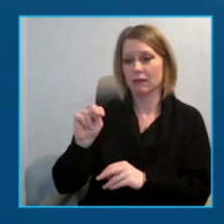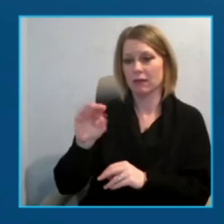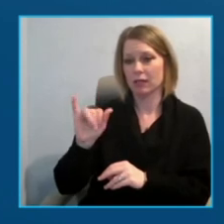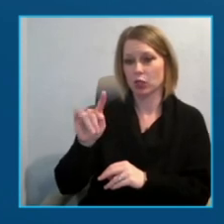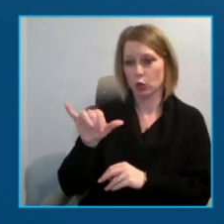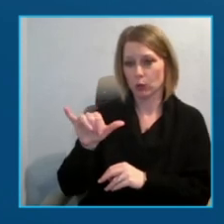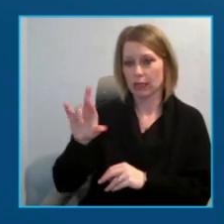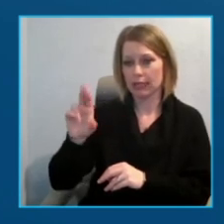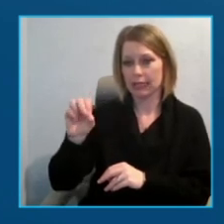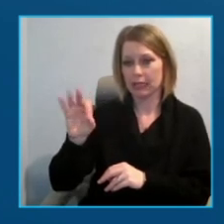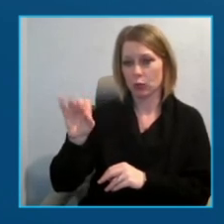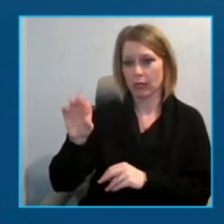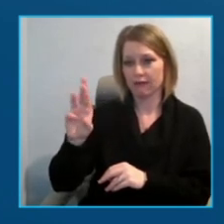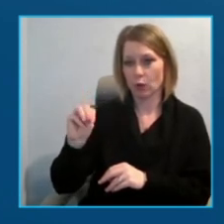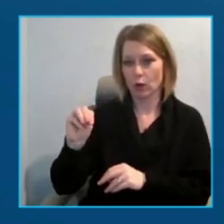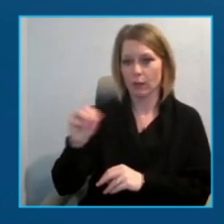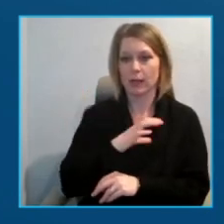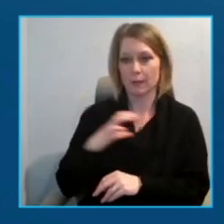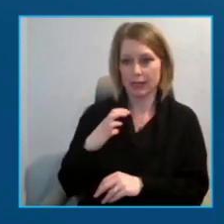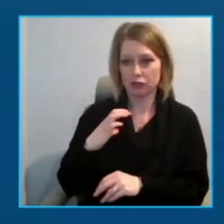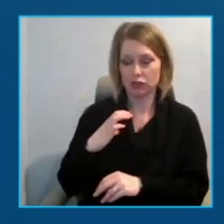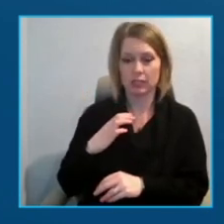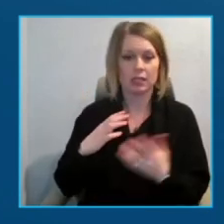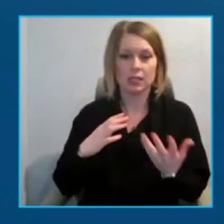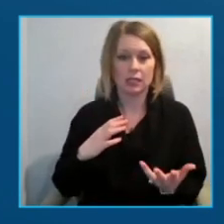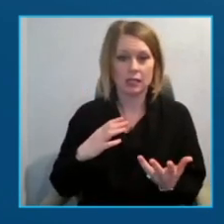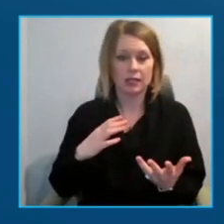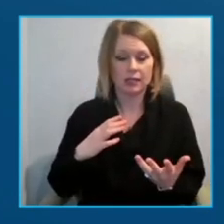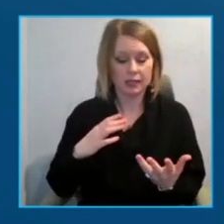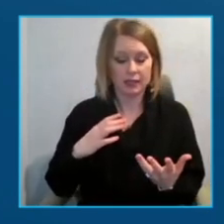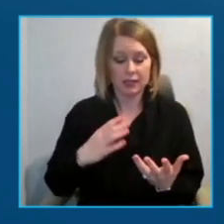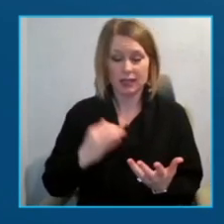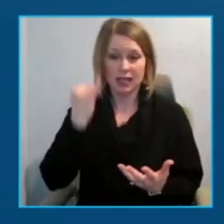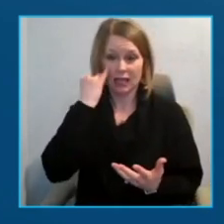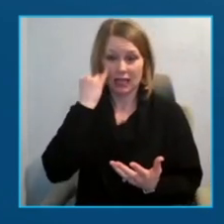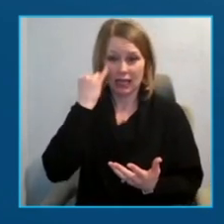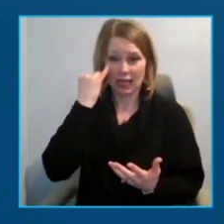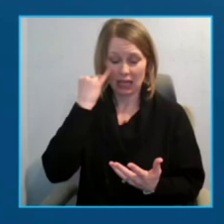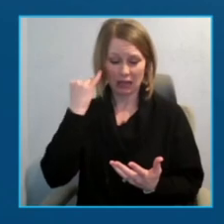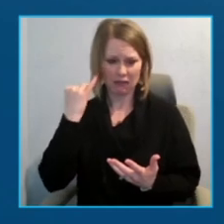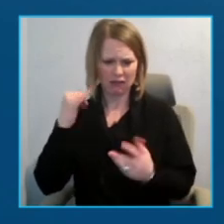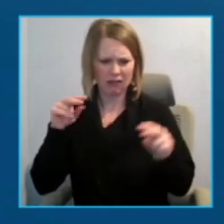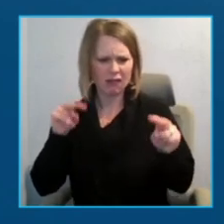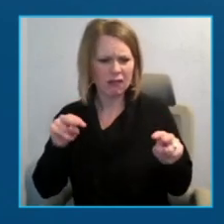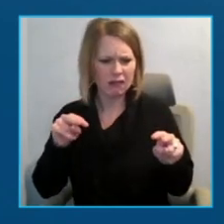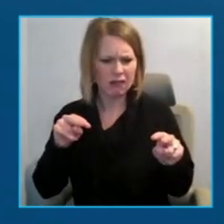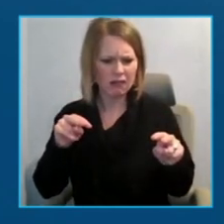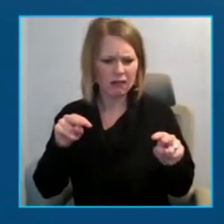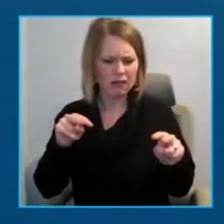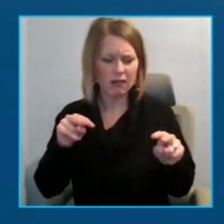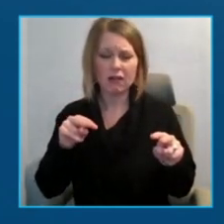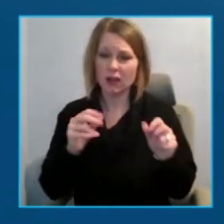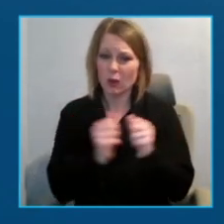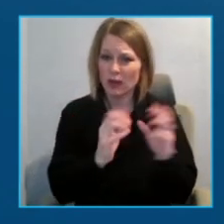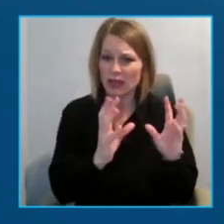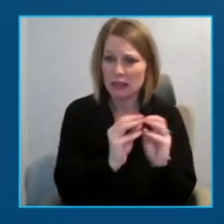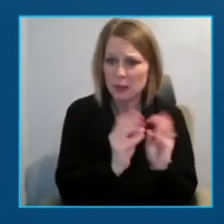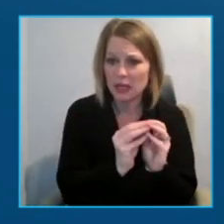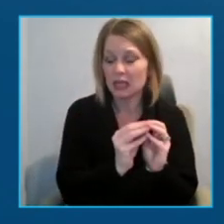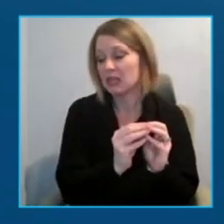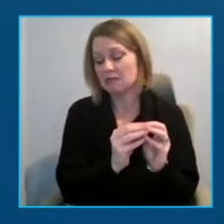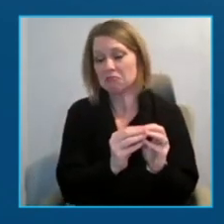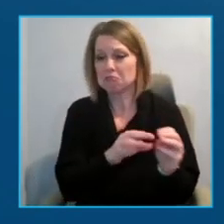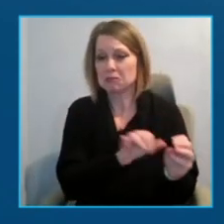been beamed in from Mars in the meetings that were taking place toward the end, as well as meetings of the Rules and Bylaws